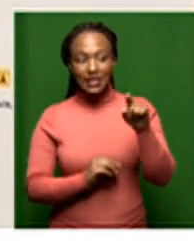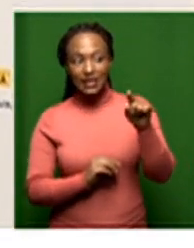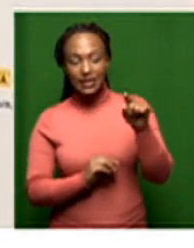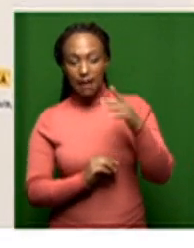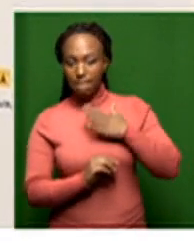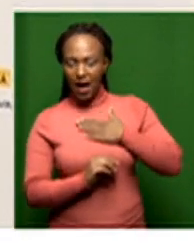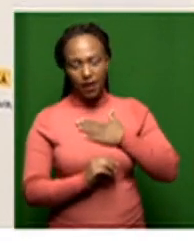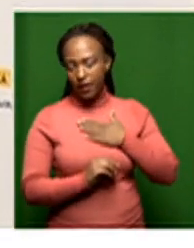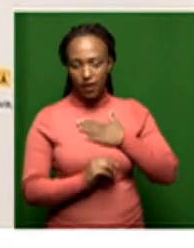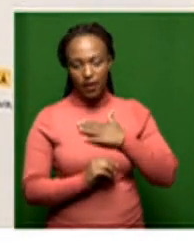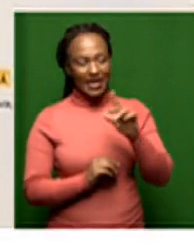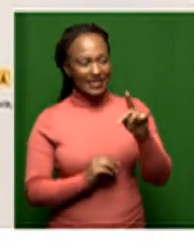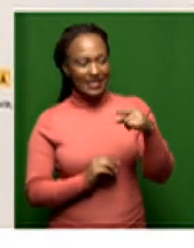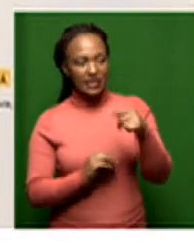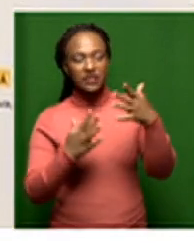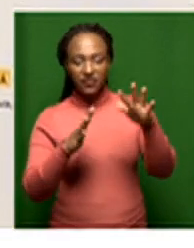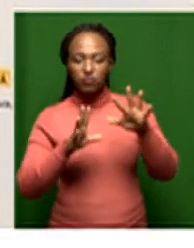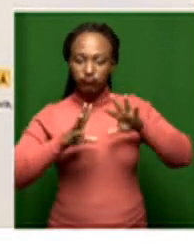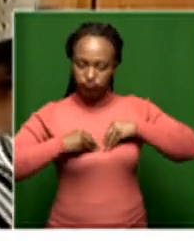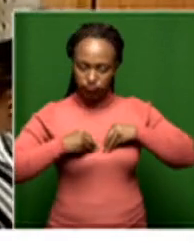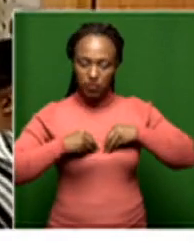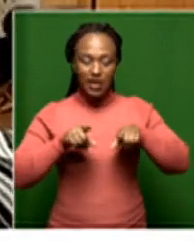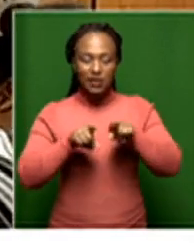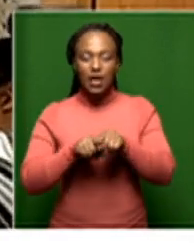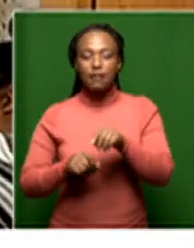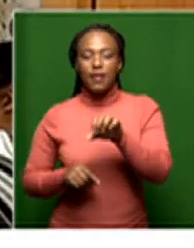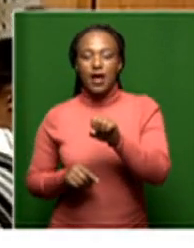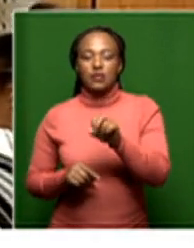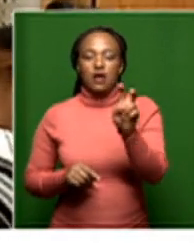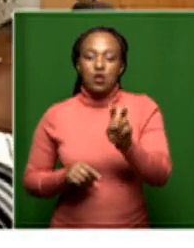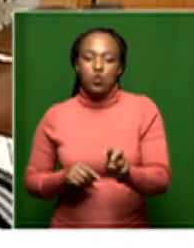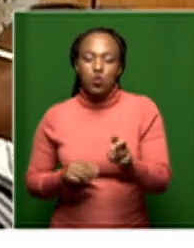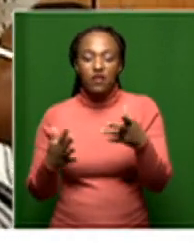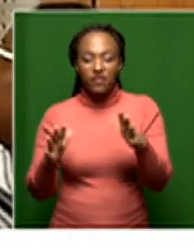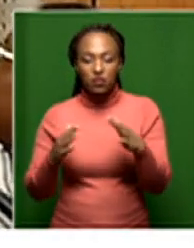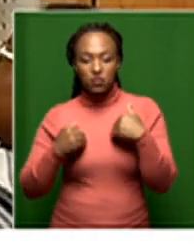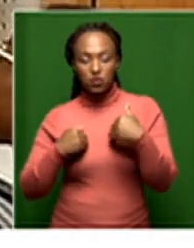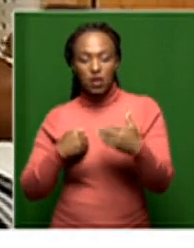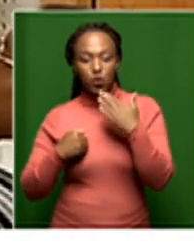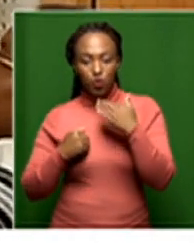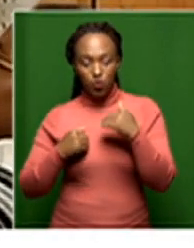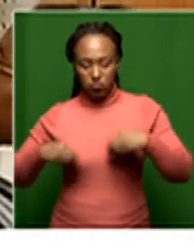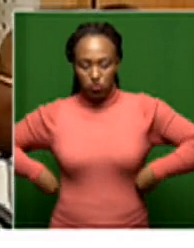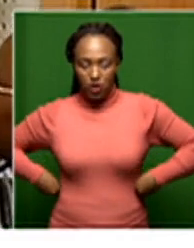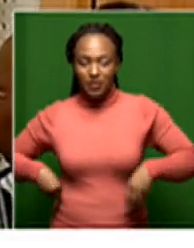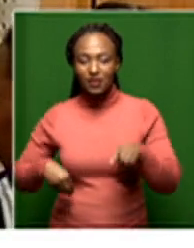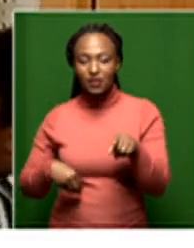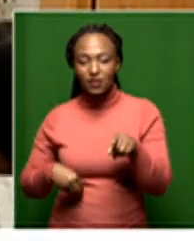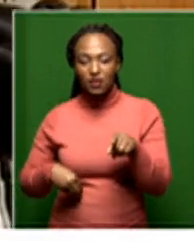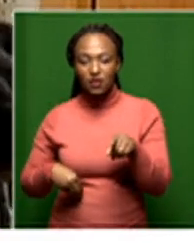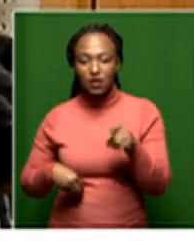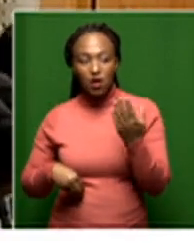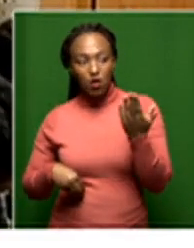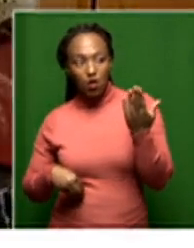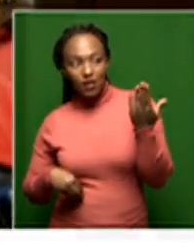department. These are also reflections from the SIU, which began an inquiry into corruption within the Land